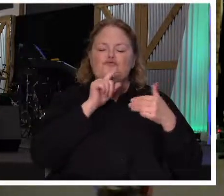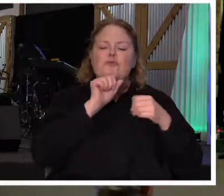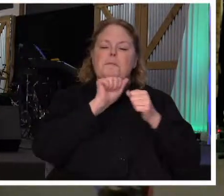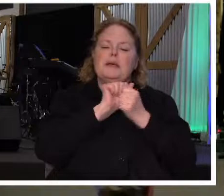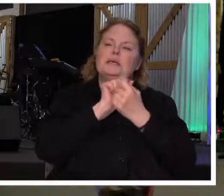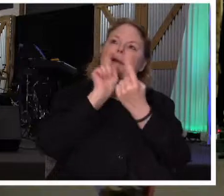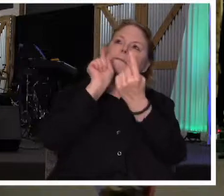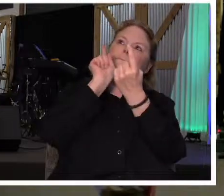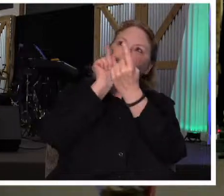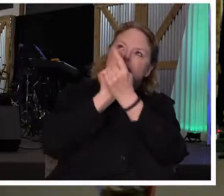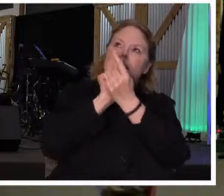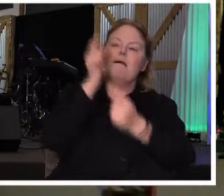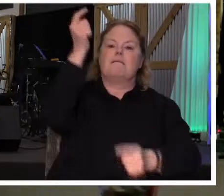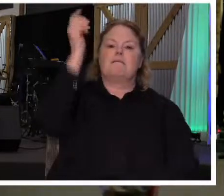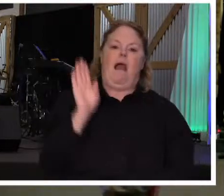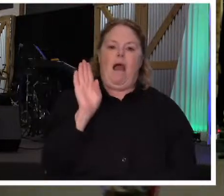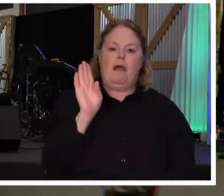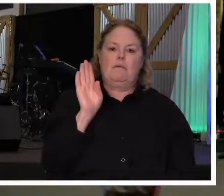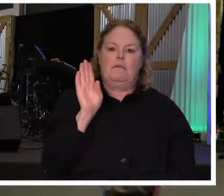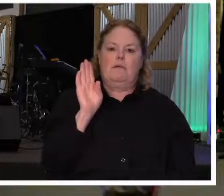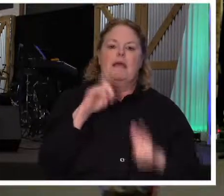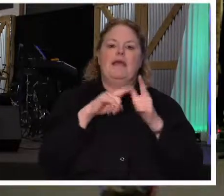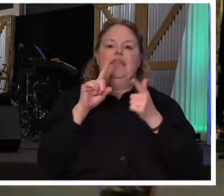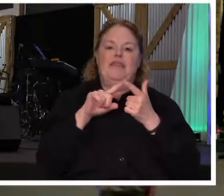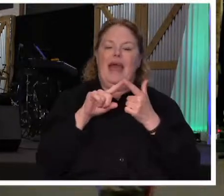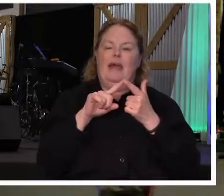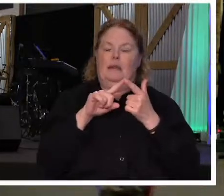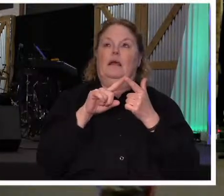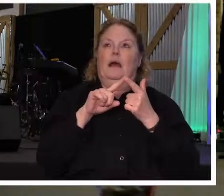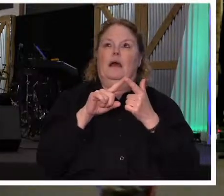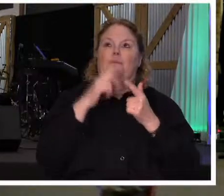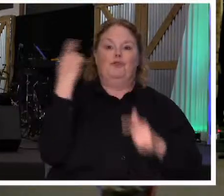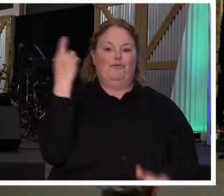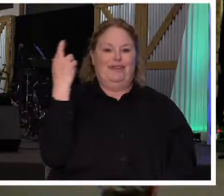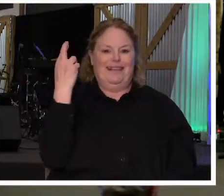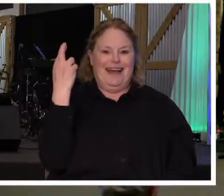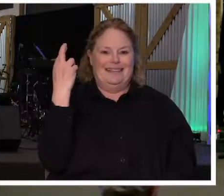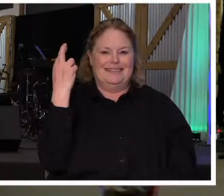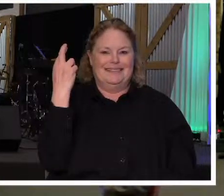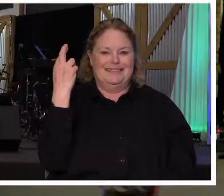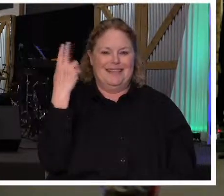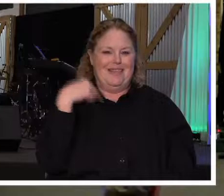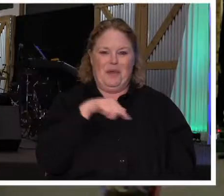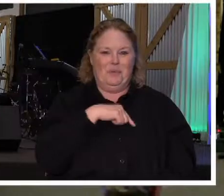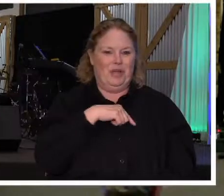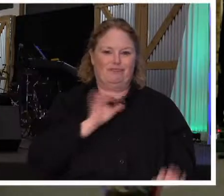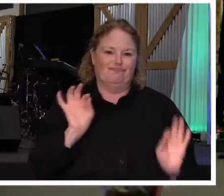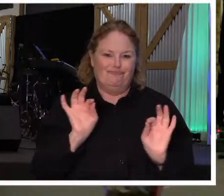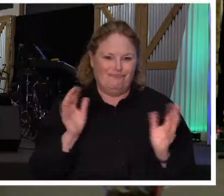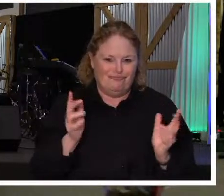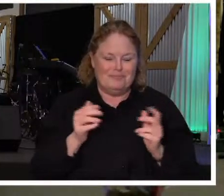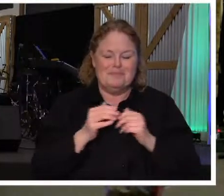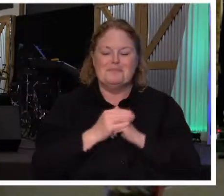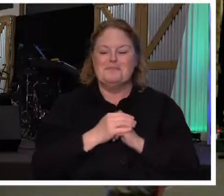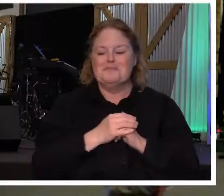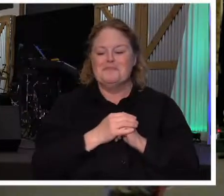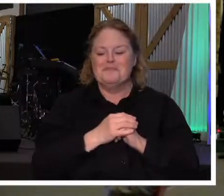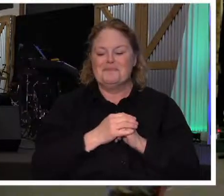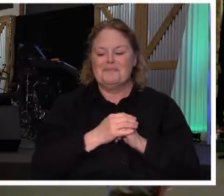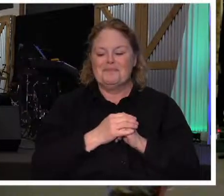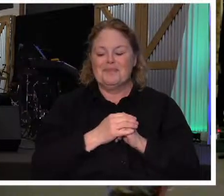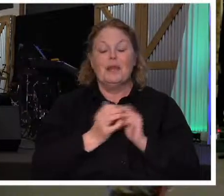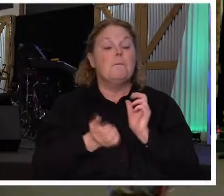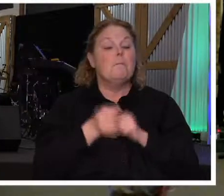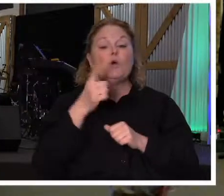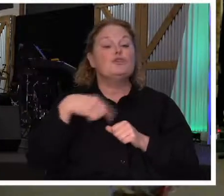God. A genuine encounter with God. And in this famous passage of Scripture that most of you that have